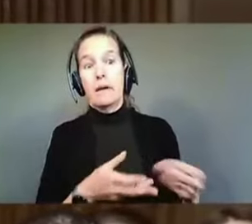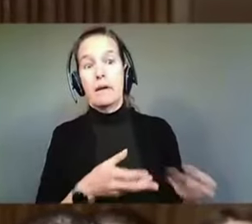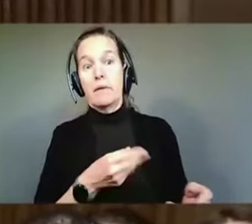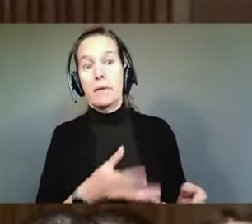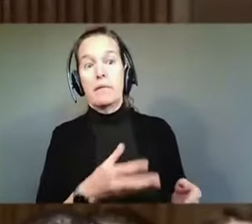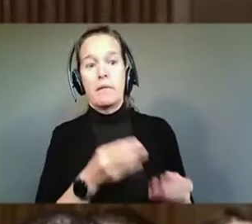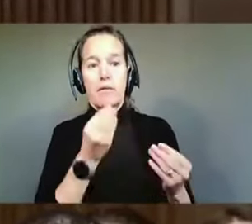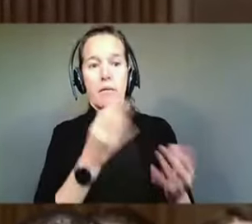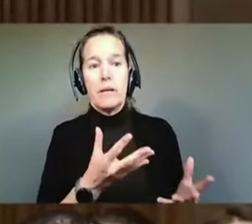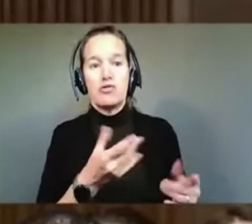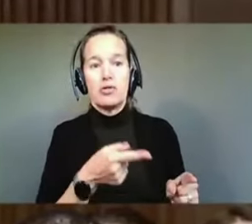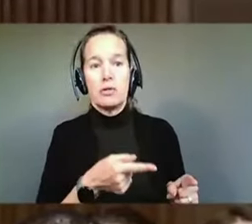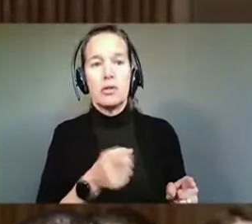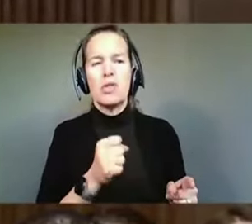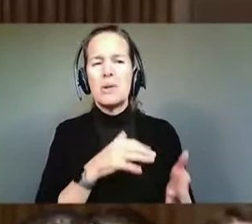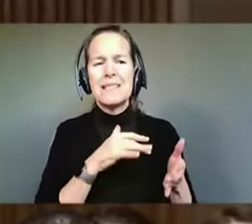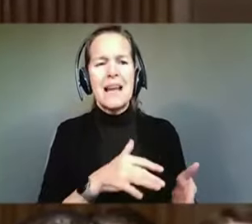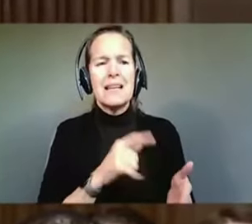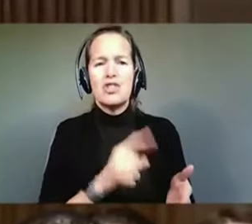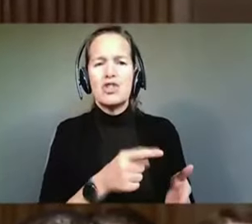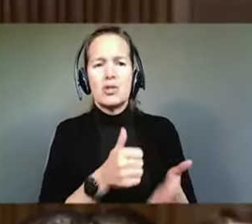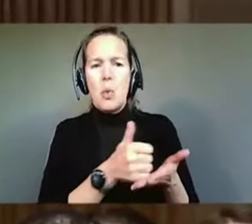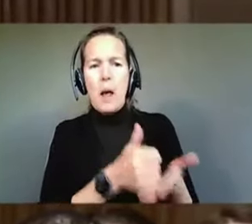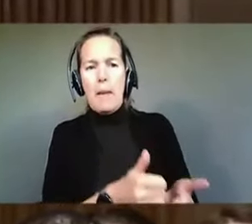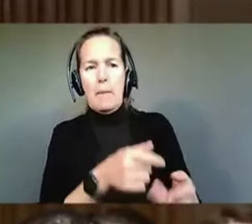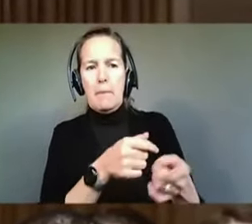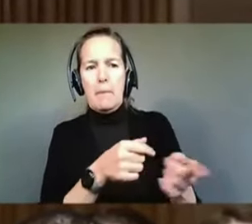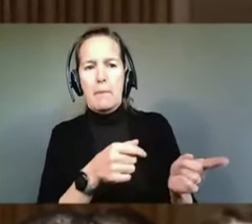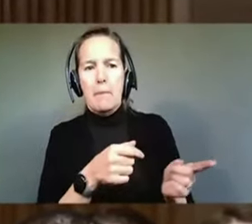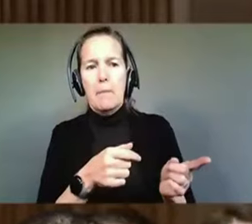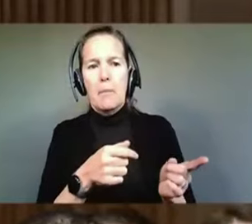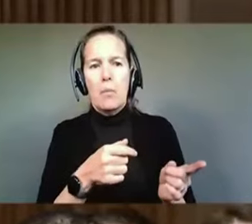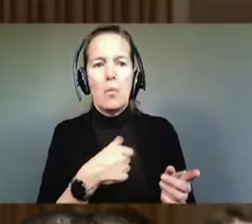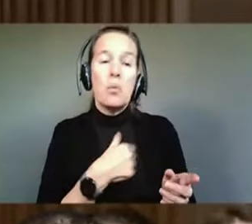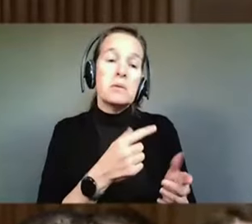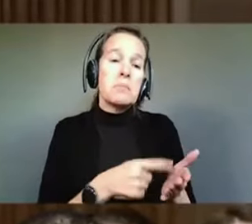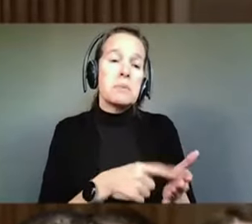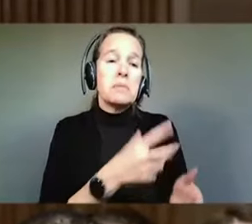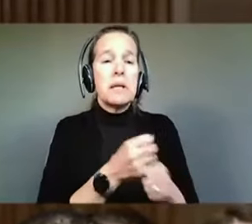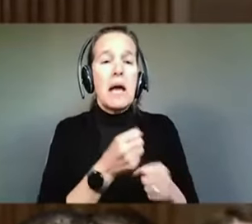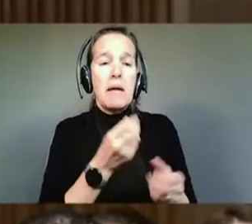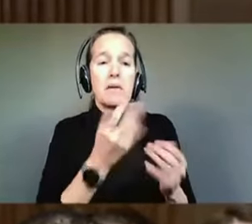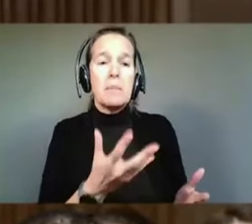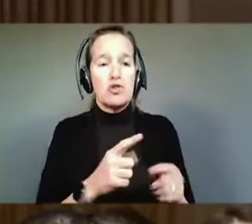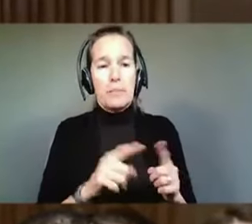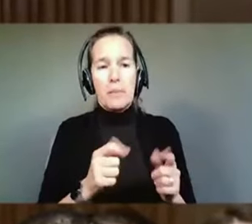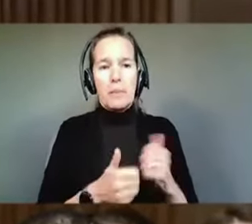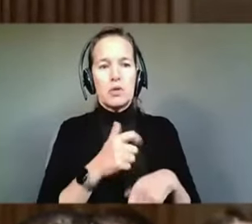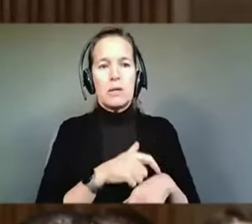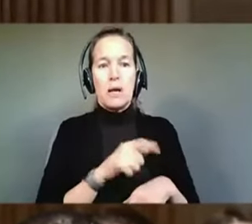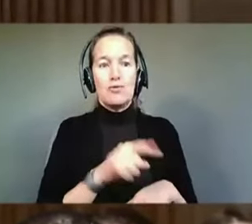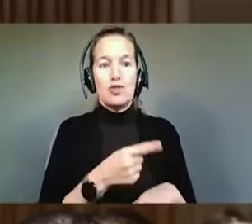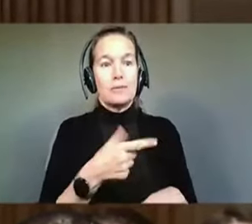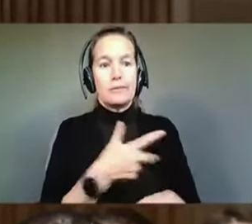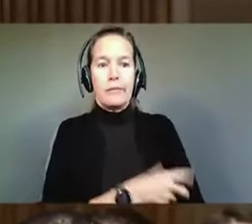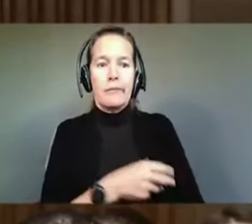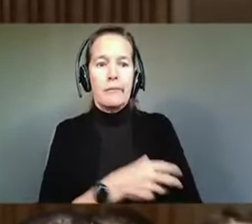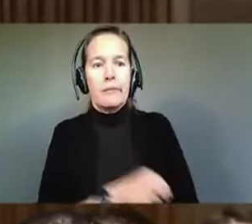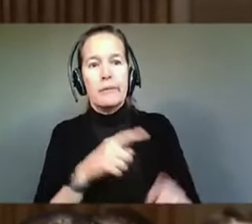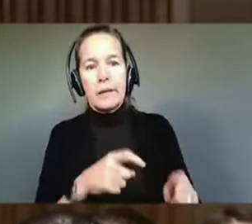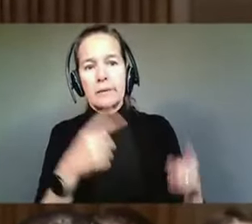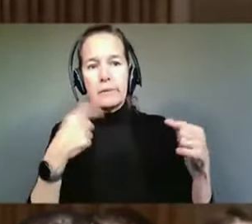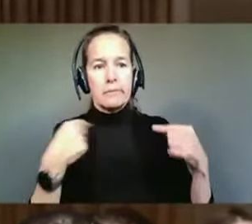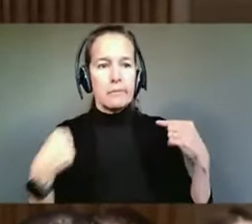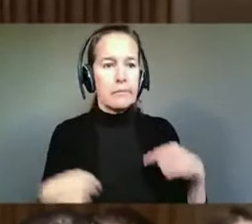the study to help. We get information sometimes, but mostly it's just them, doing testing and questionnaires and stuff.